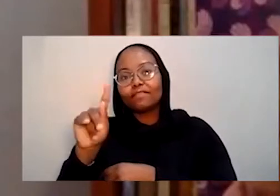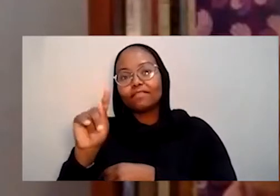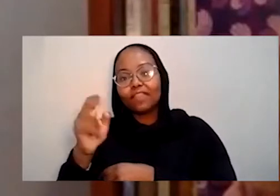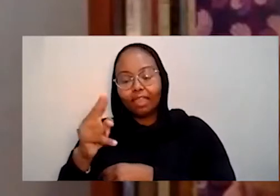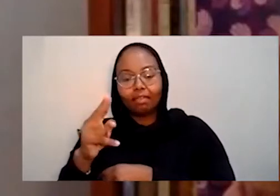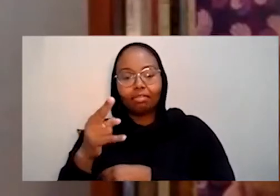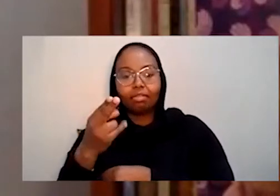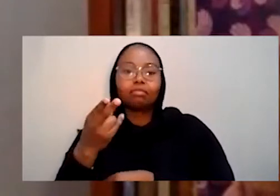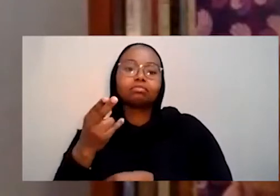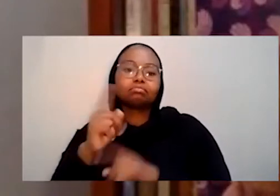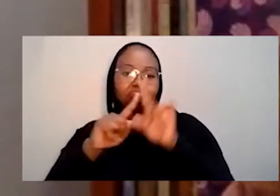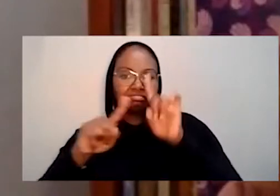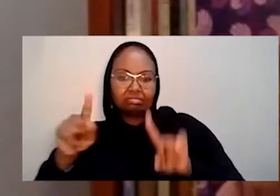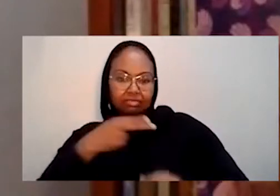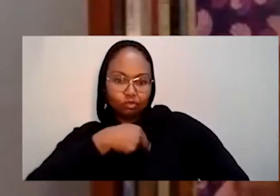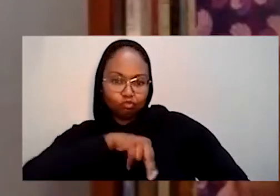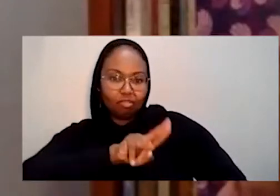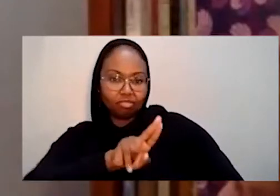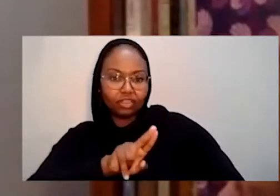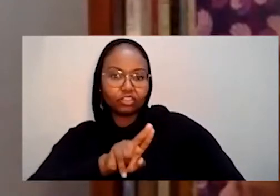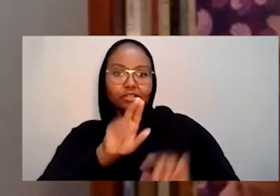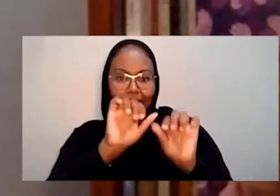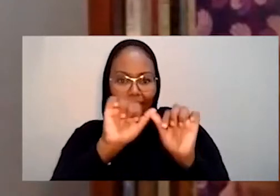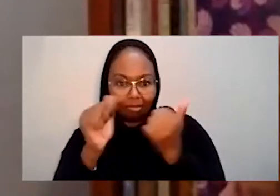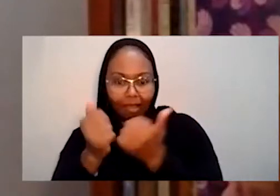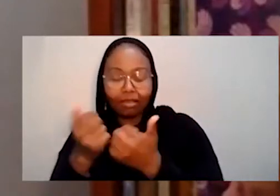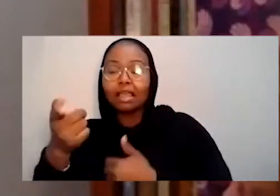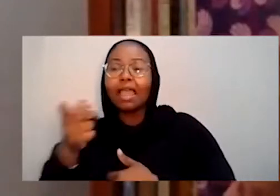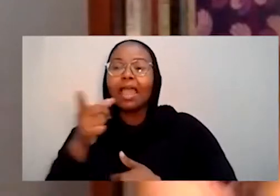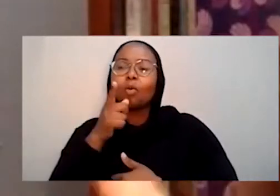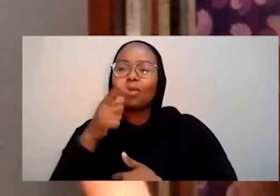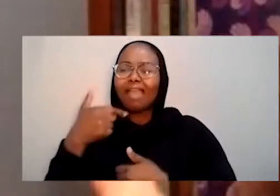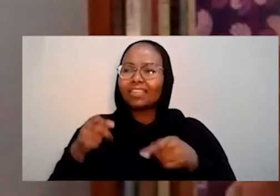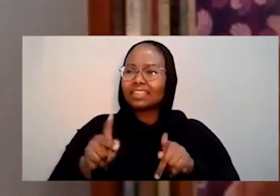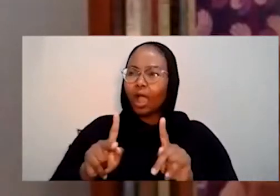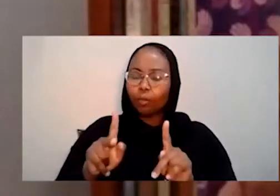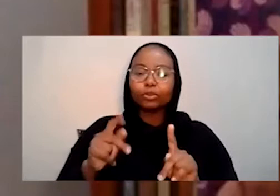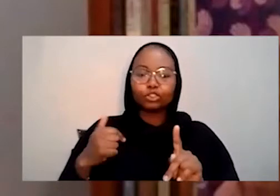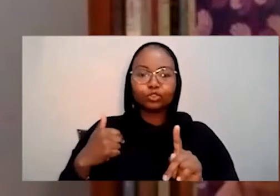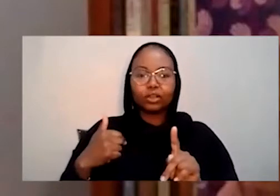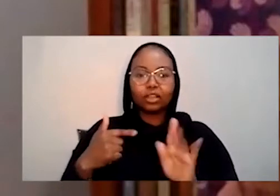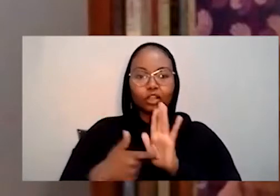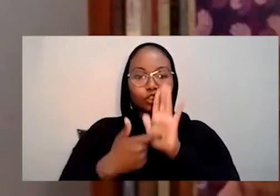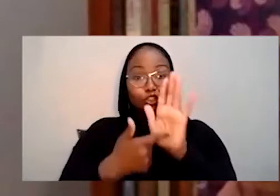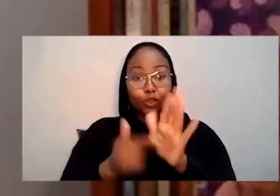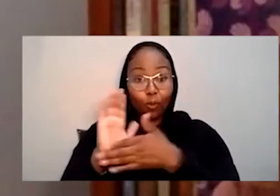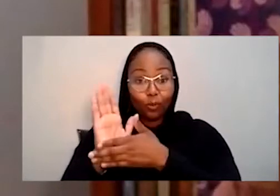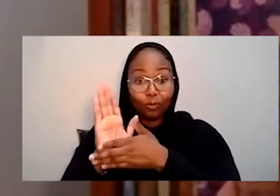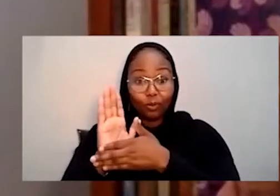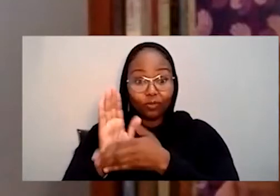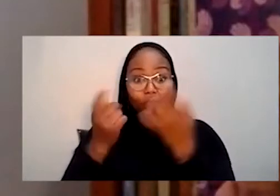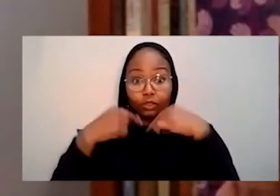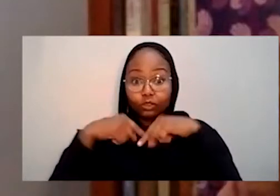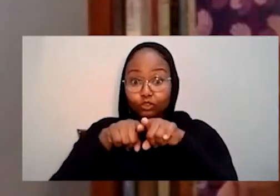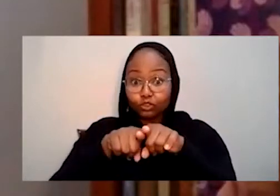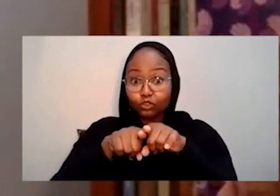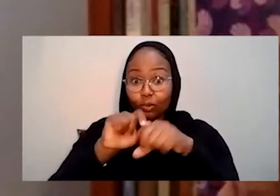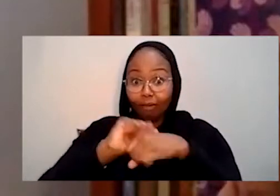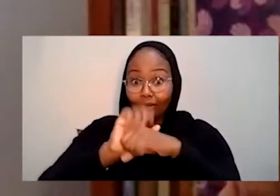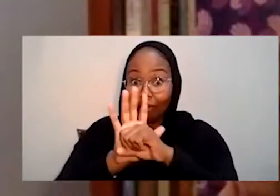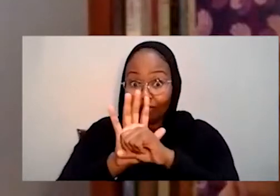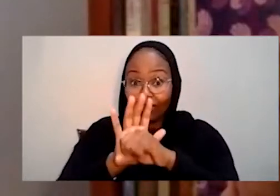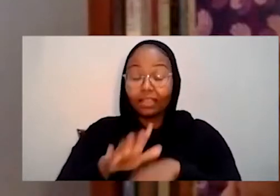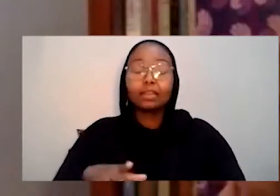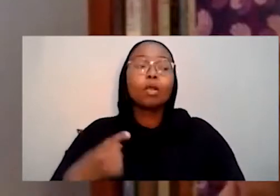Muslim students on campus. We had the opportunity to screen, and it was, of course, online. It was during COVID. We had a record number